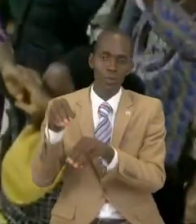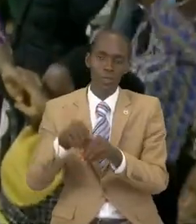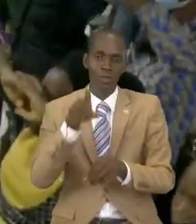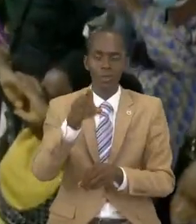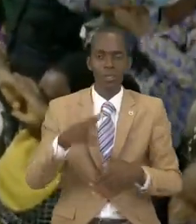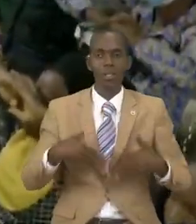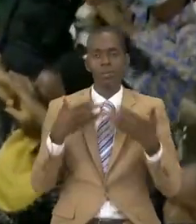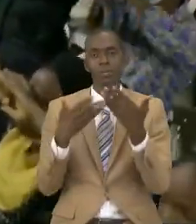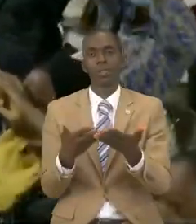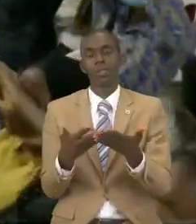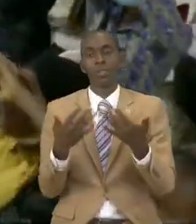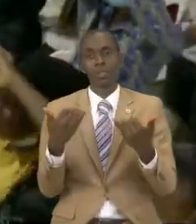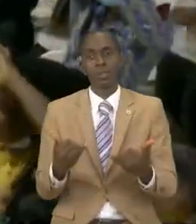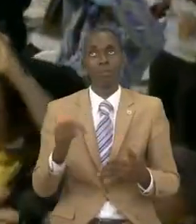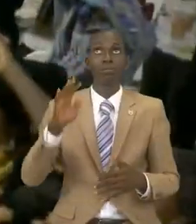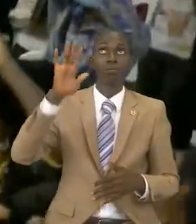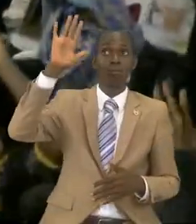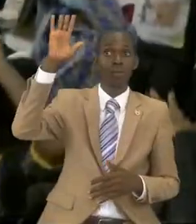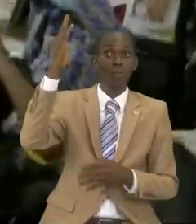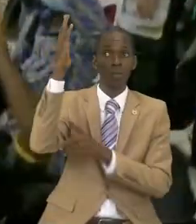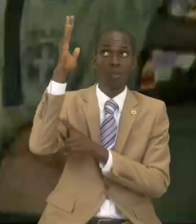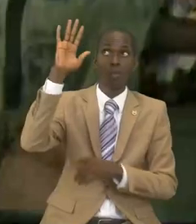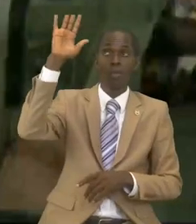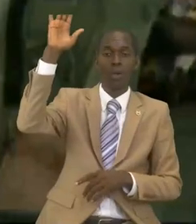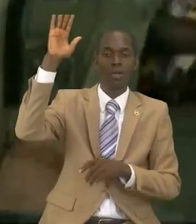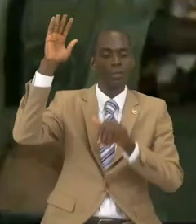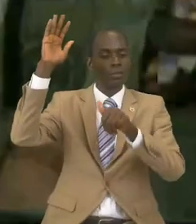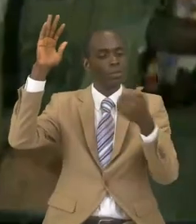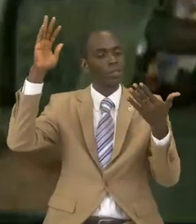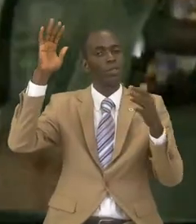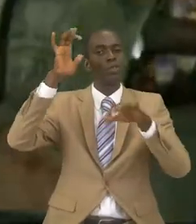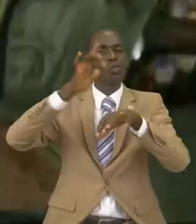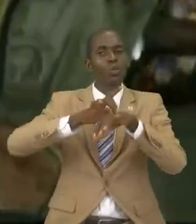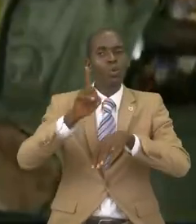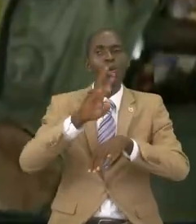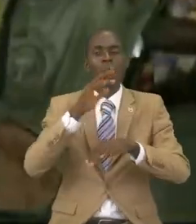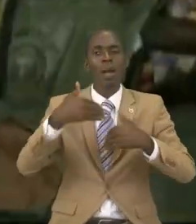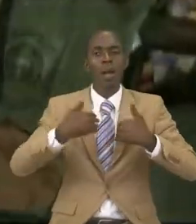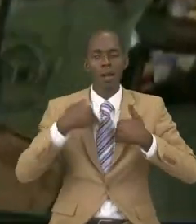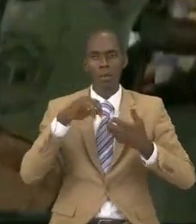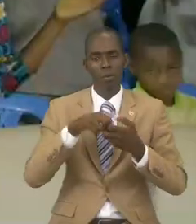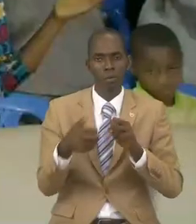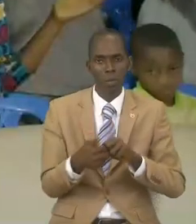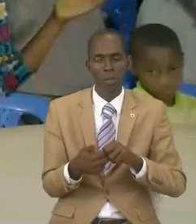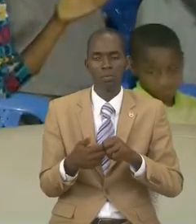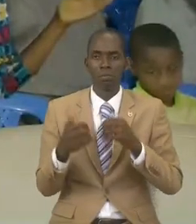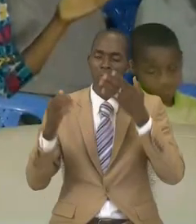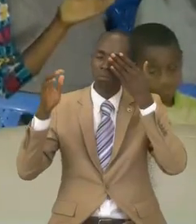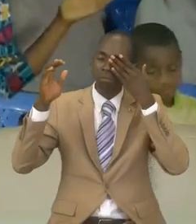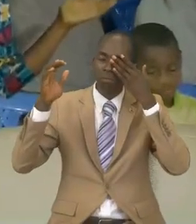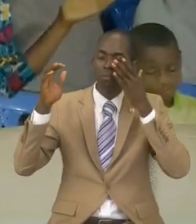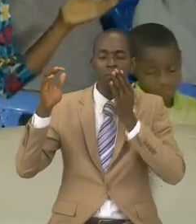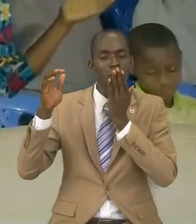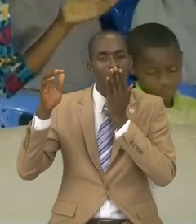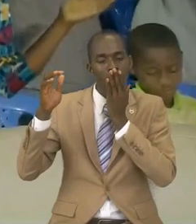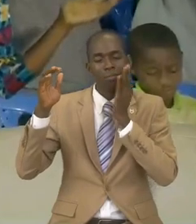Raise up that hand. Lay the other hand where you have the challenge. Let your mind, your heart, your